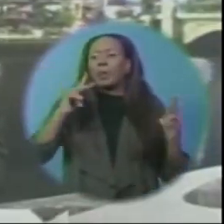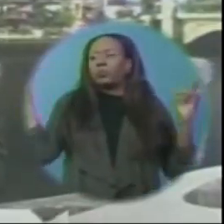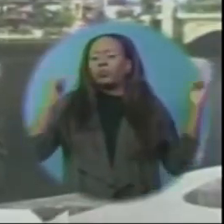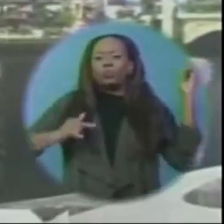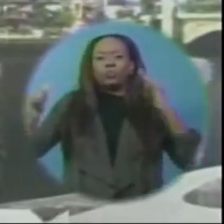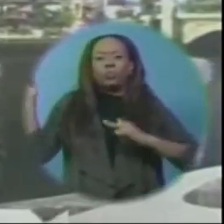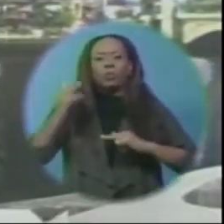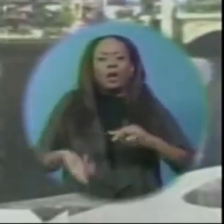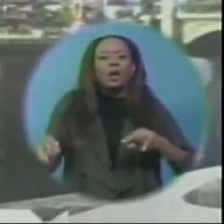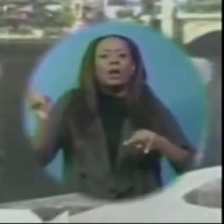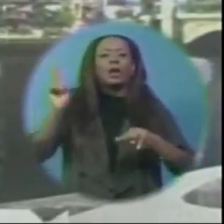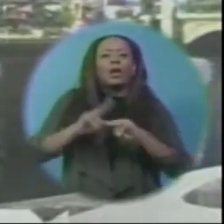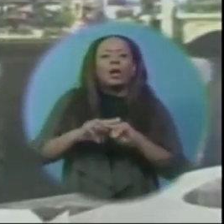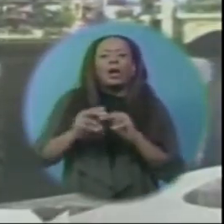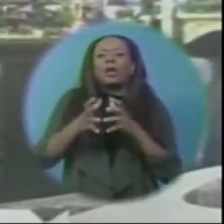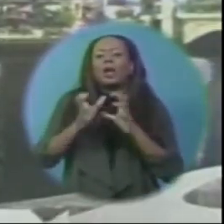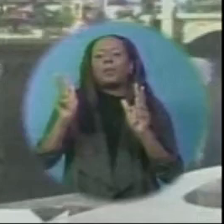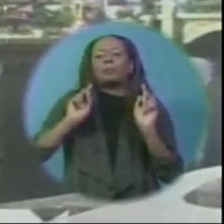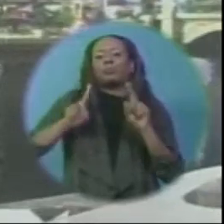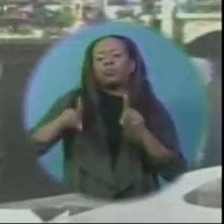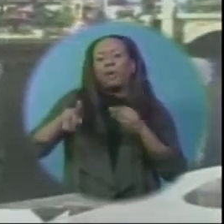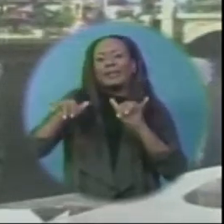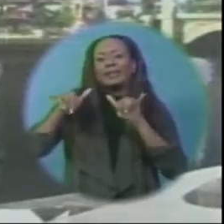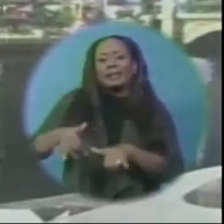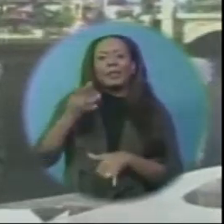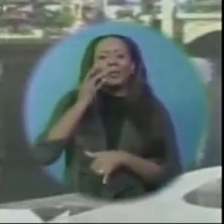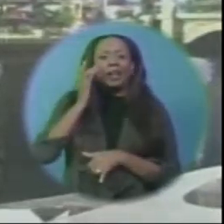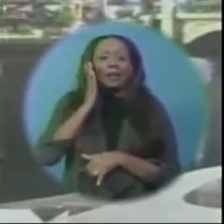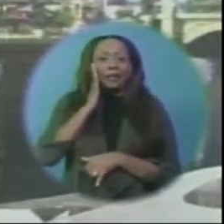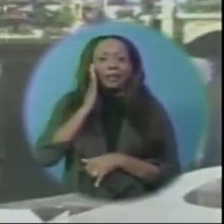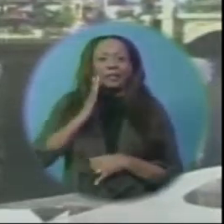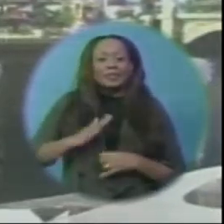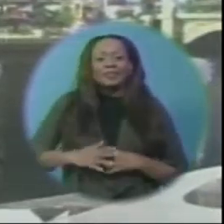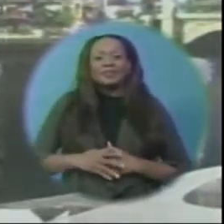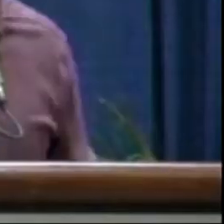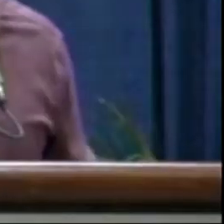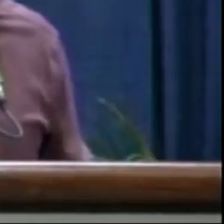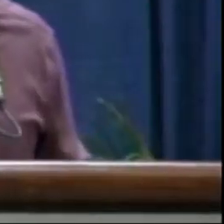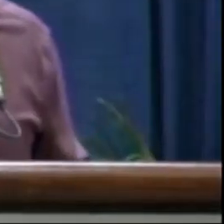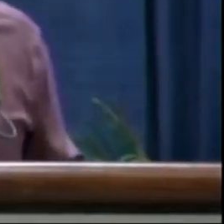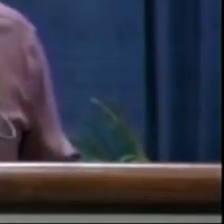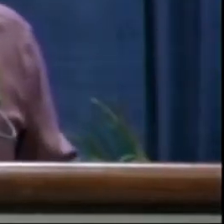numbers resulted in growth in occupancy levels for hotels. In